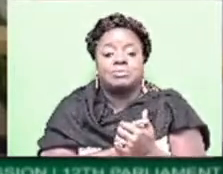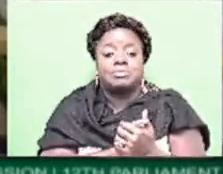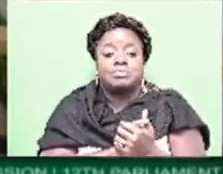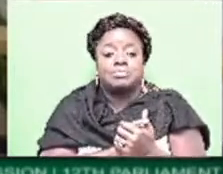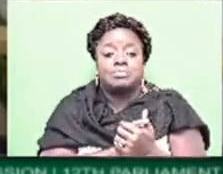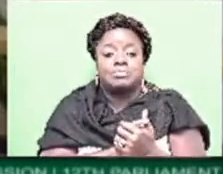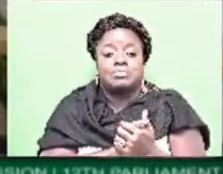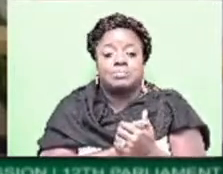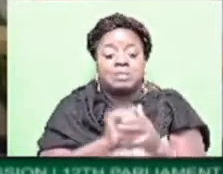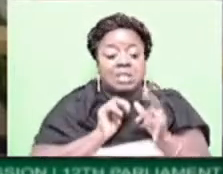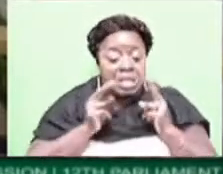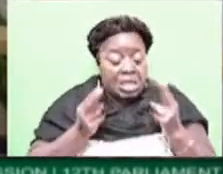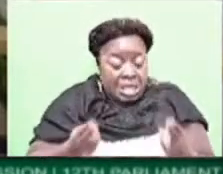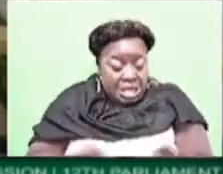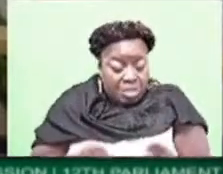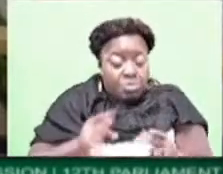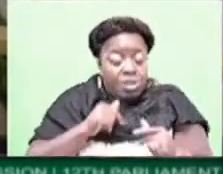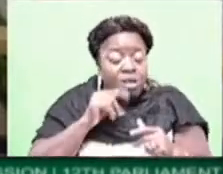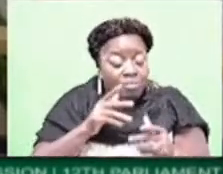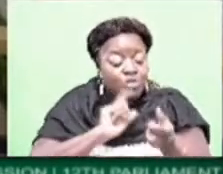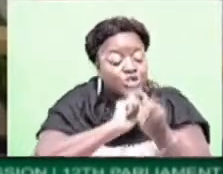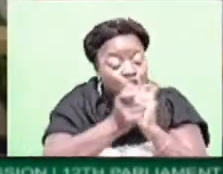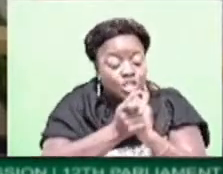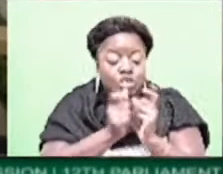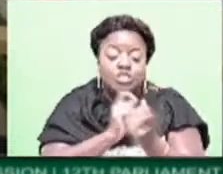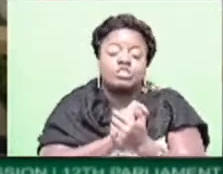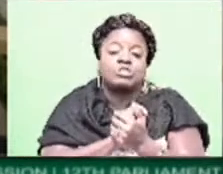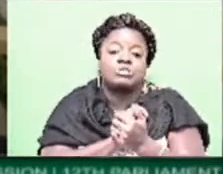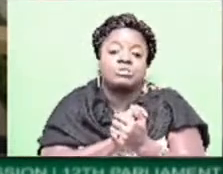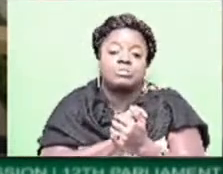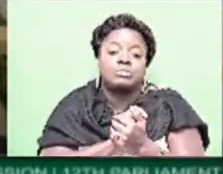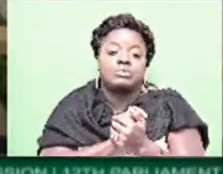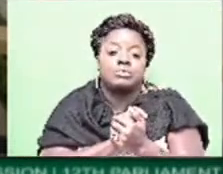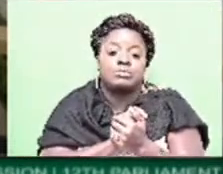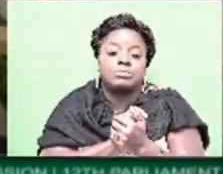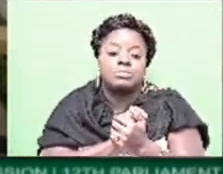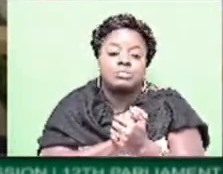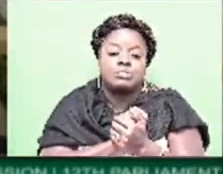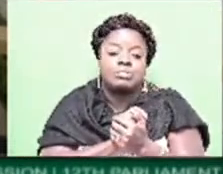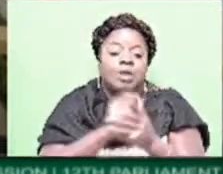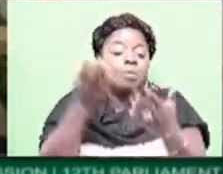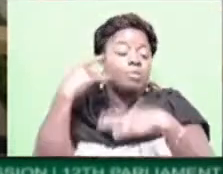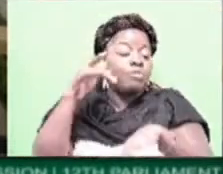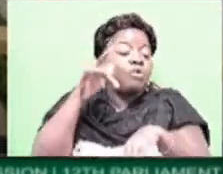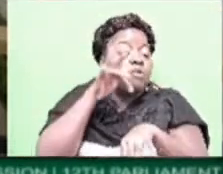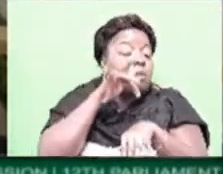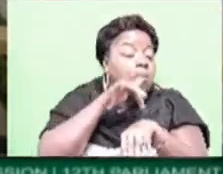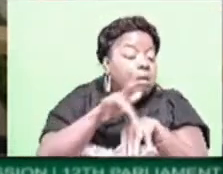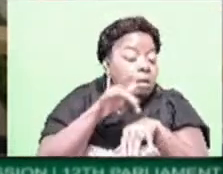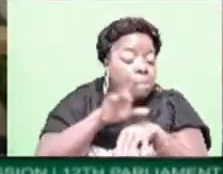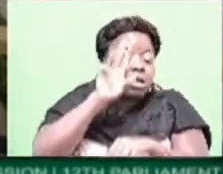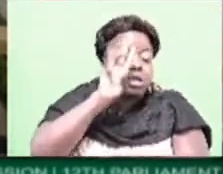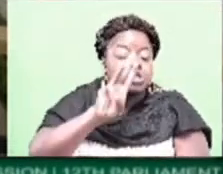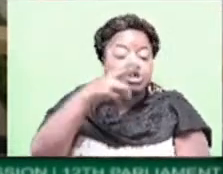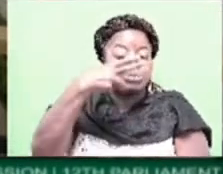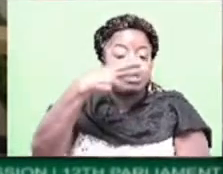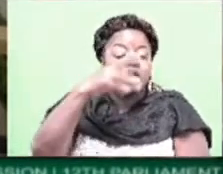to be updated. But Madam Speaker, from earlier clock, the World Health Organization in